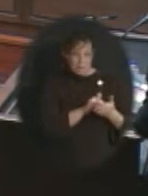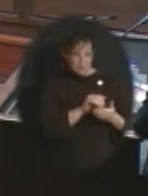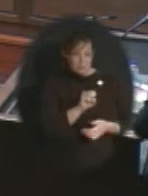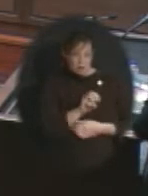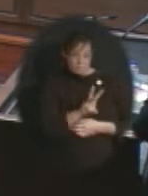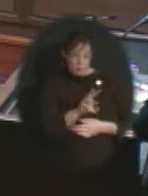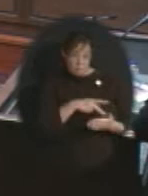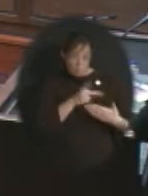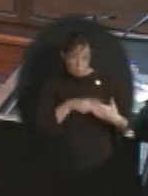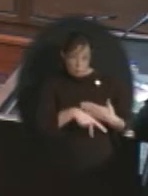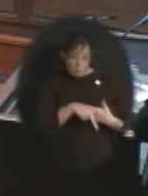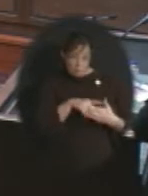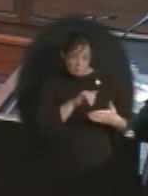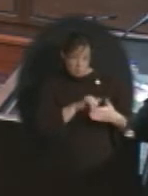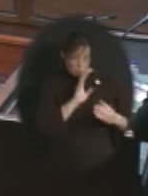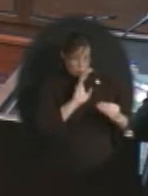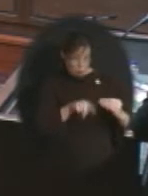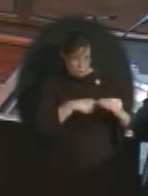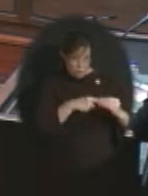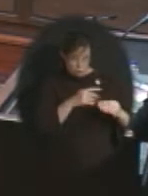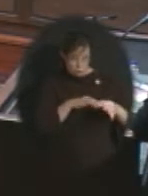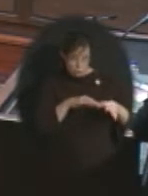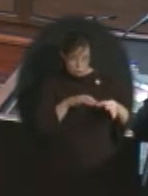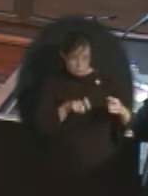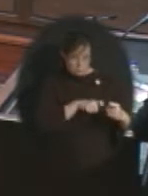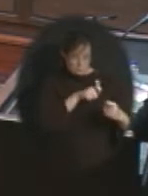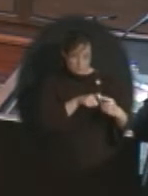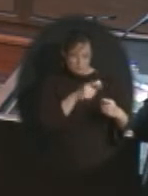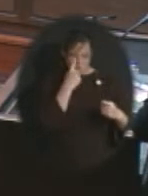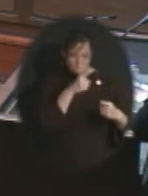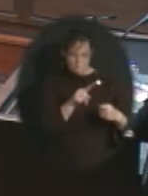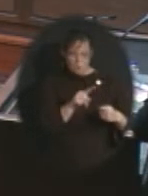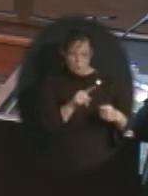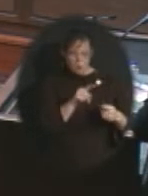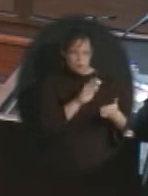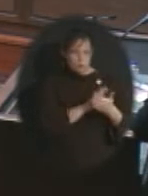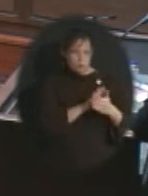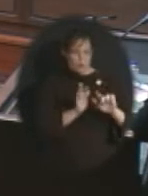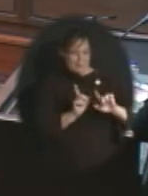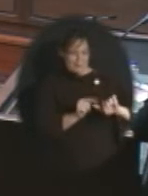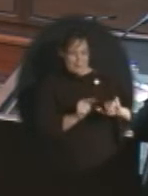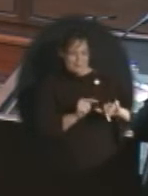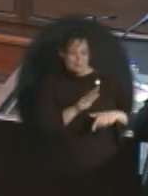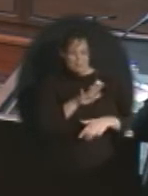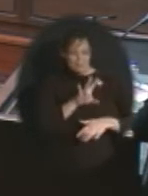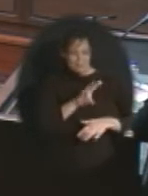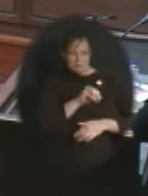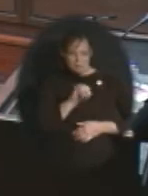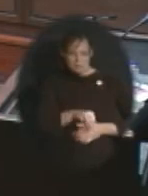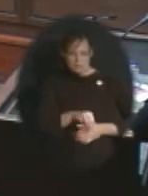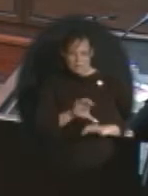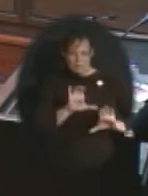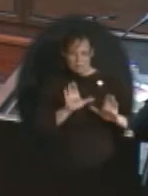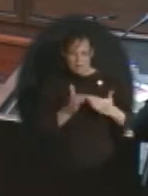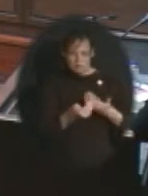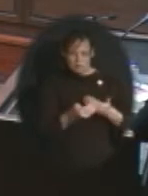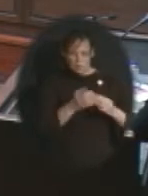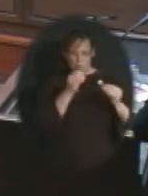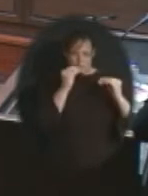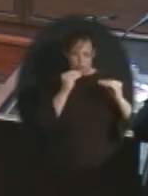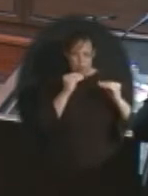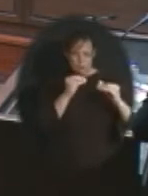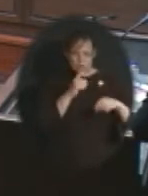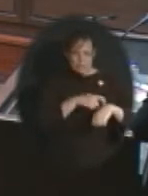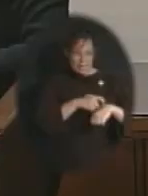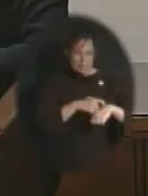software program that you were talking about? You mentioned specifically for school attendance, the 57% classroom instruction